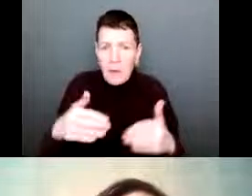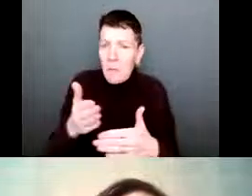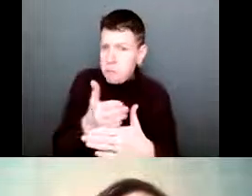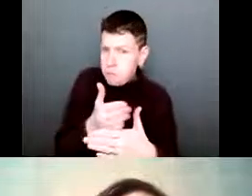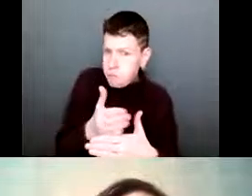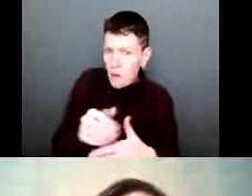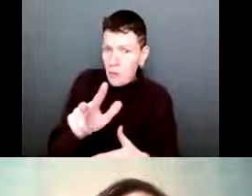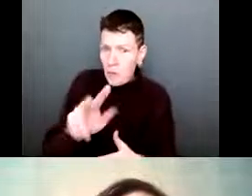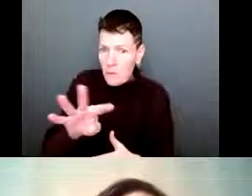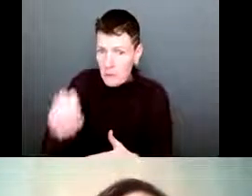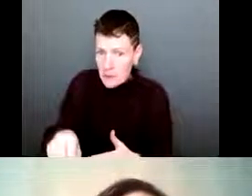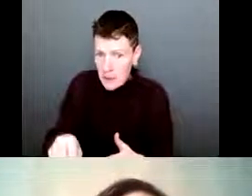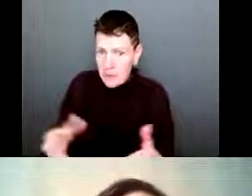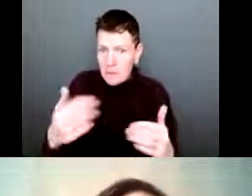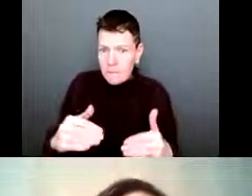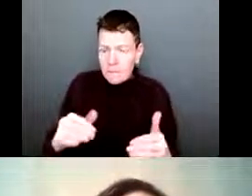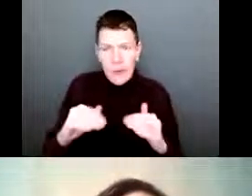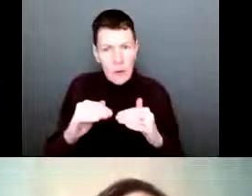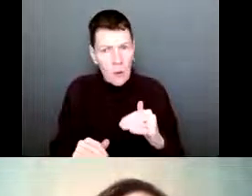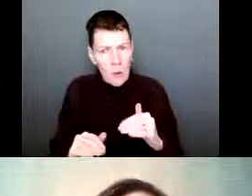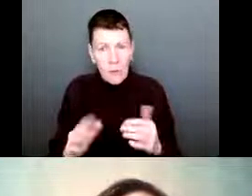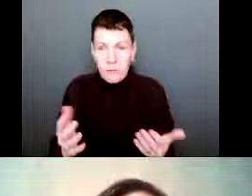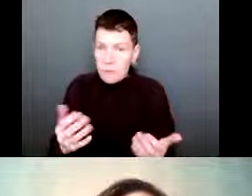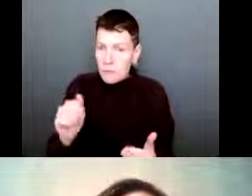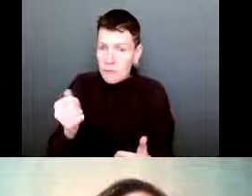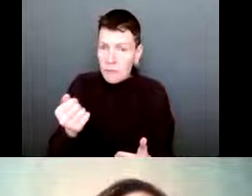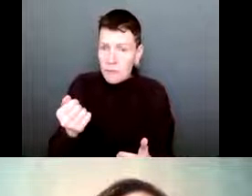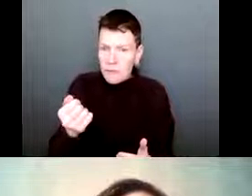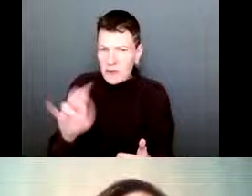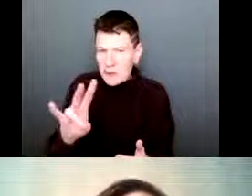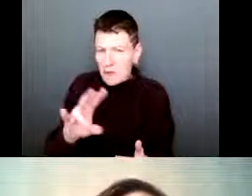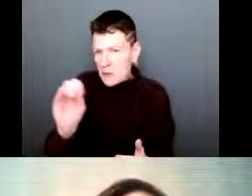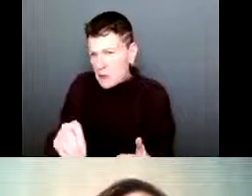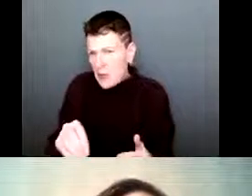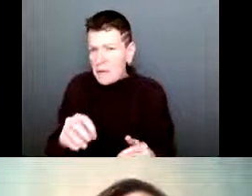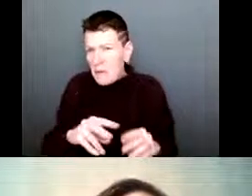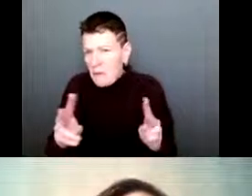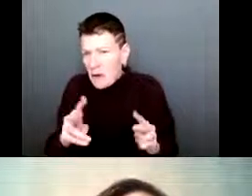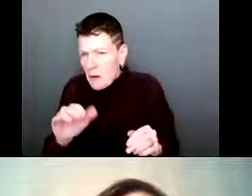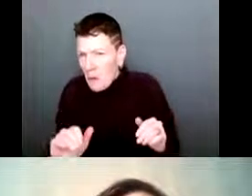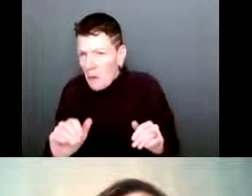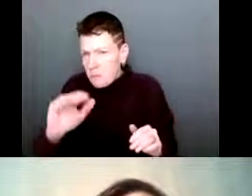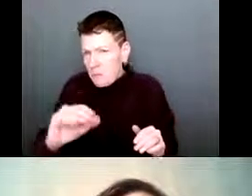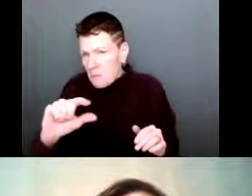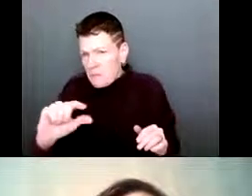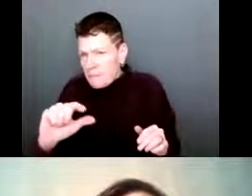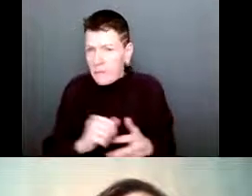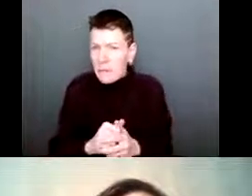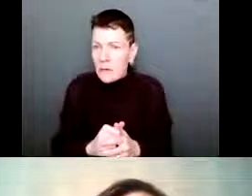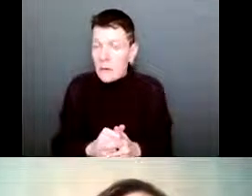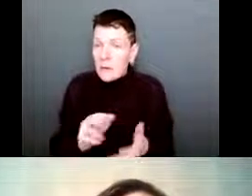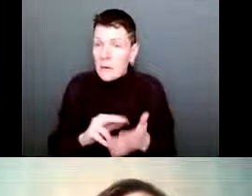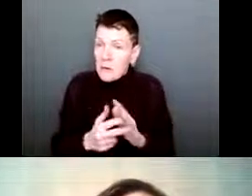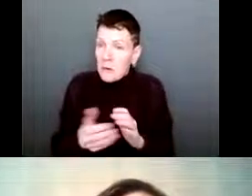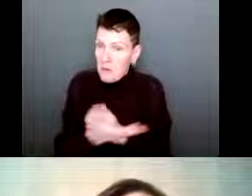with 34%, and then only 17% low or very low level. So we're probably talking